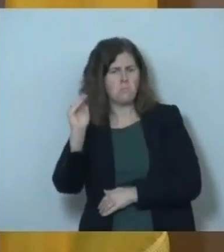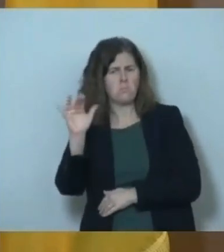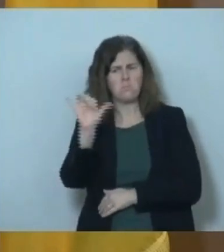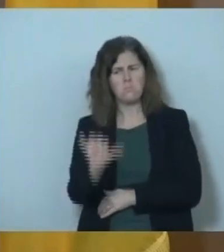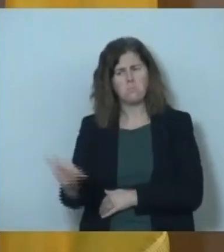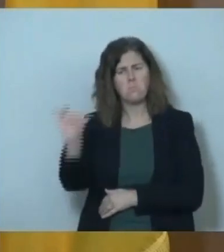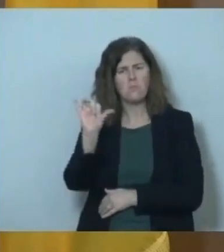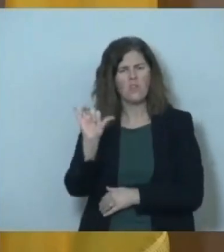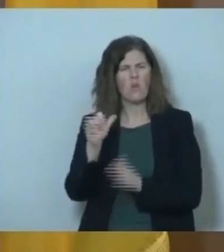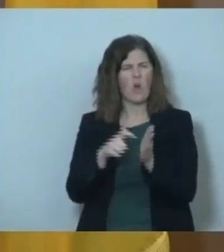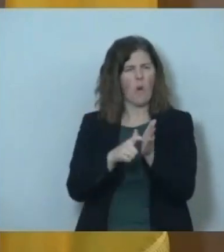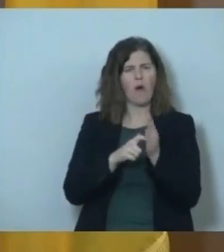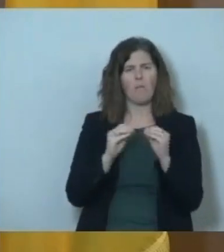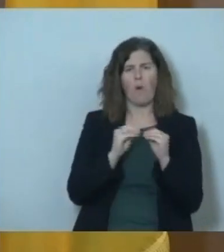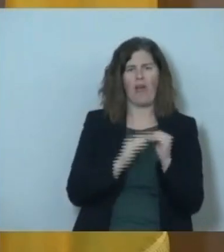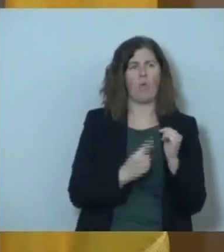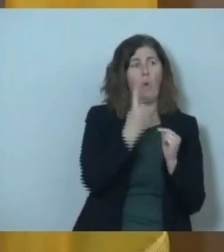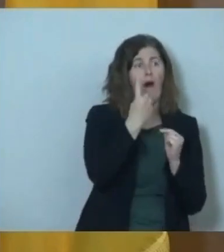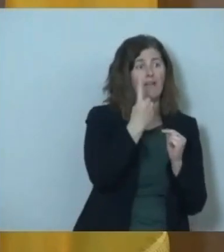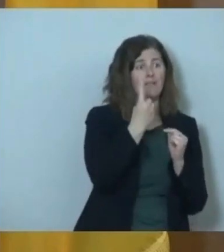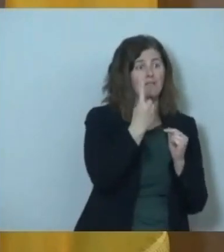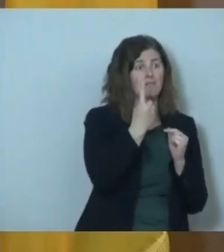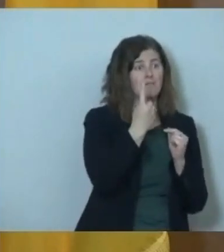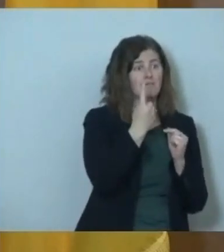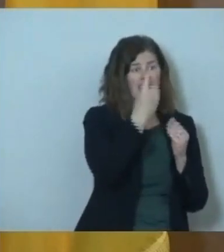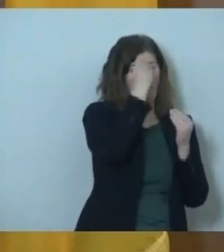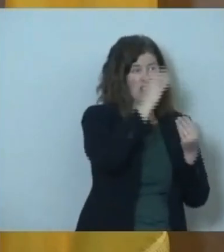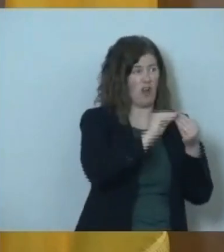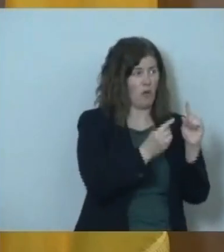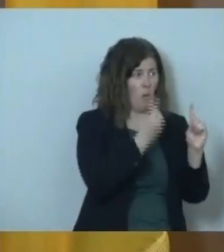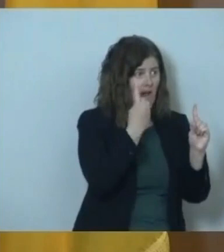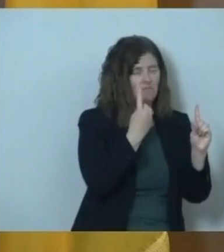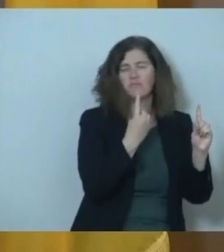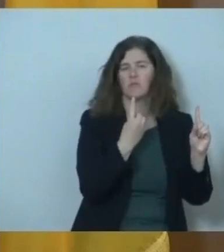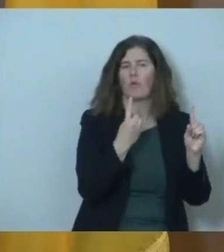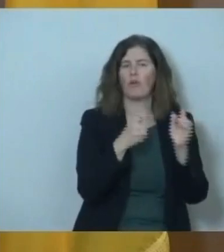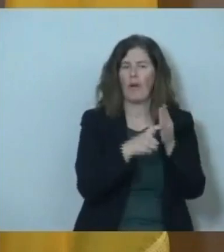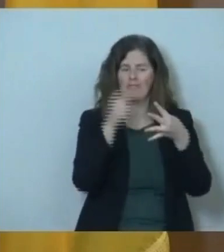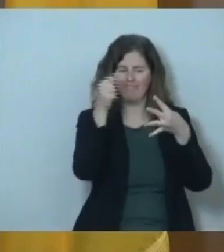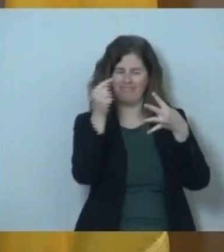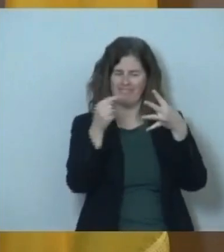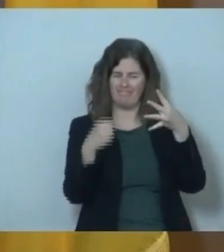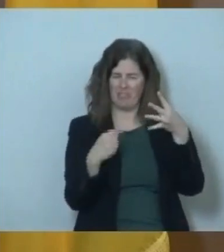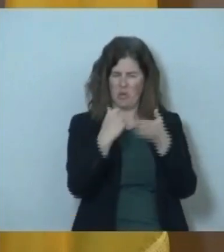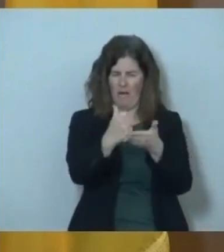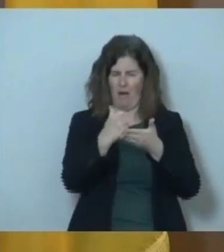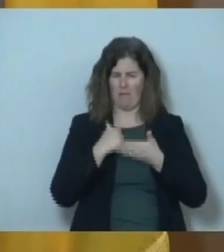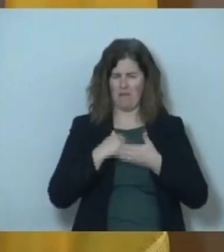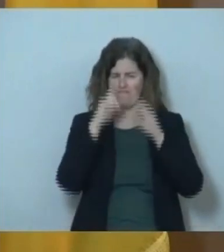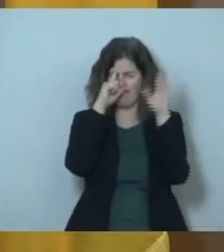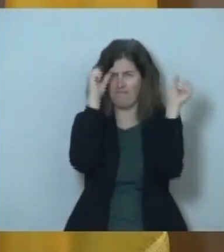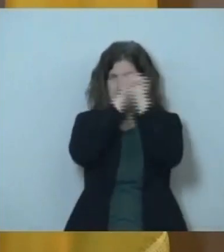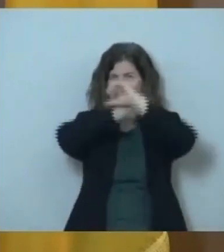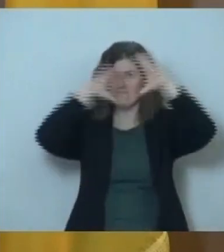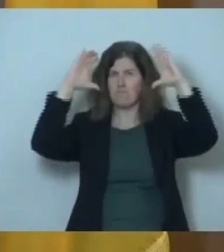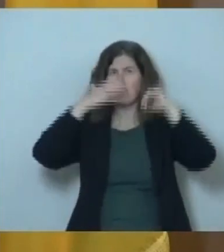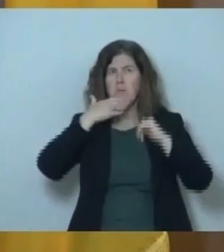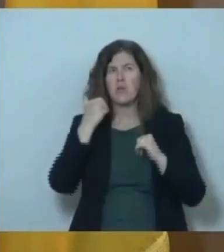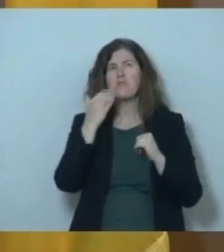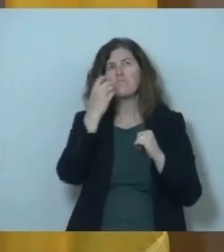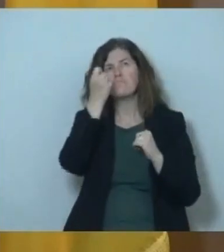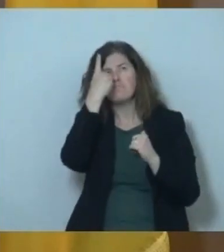need more than one data set to determine where you are given the rate